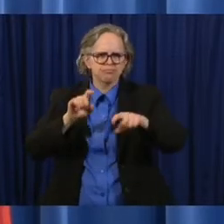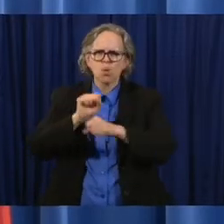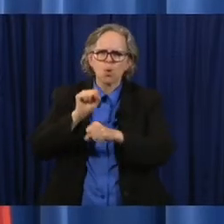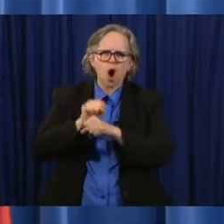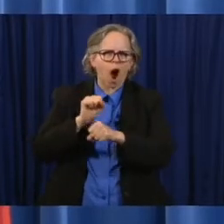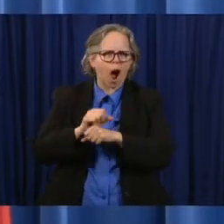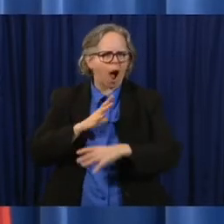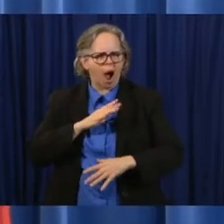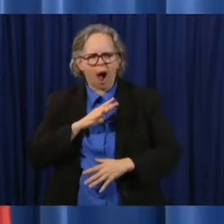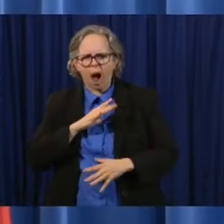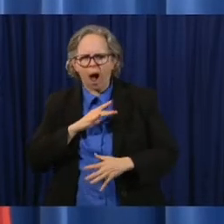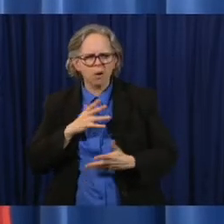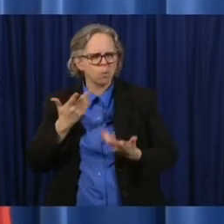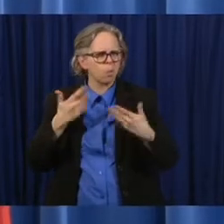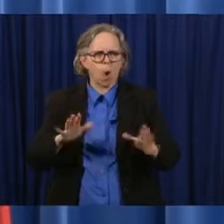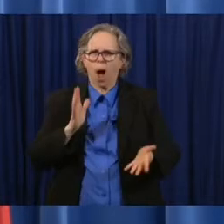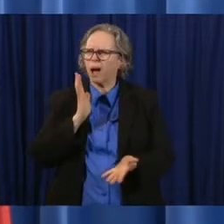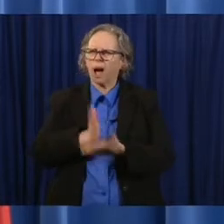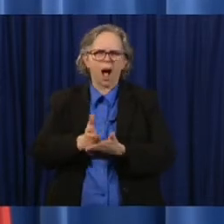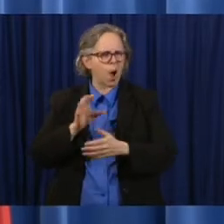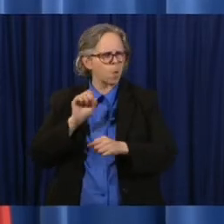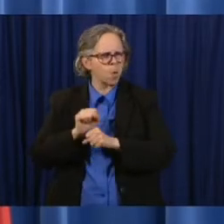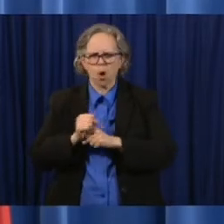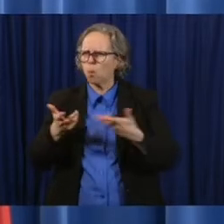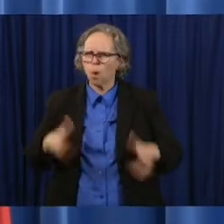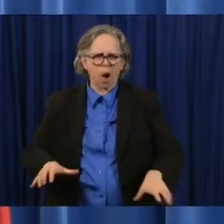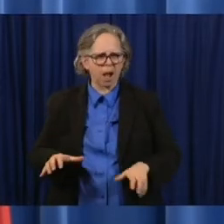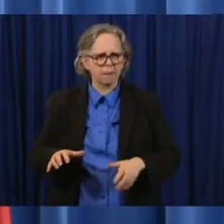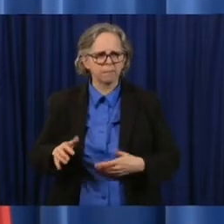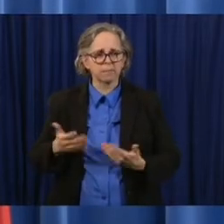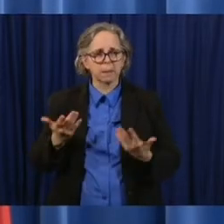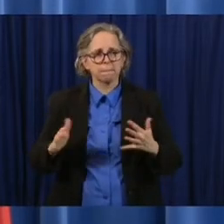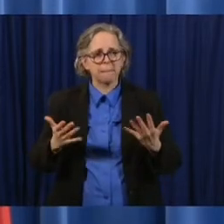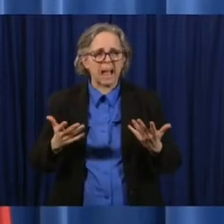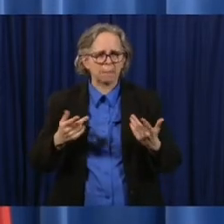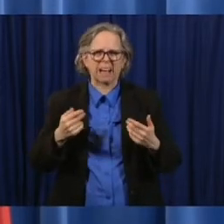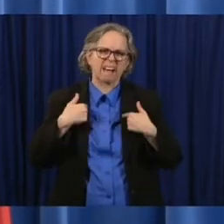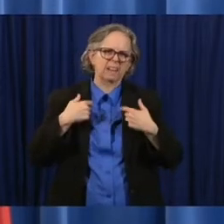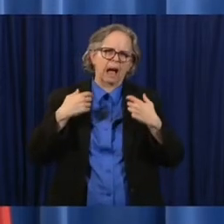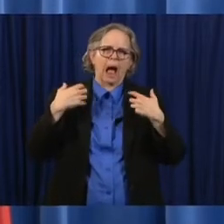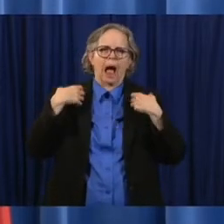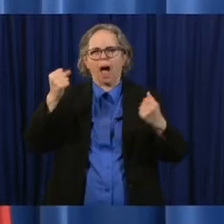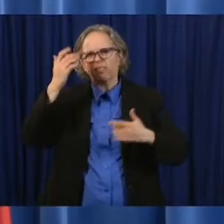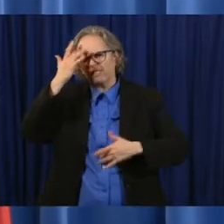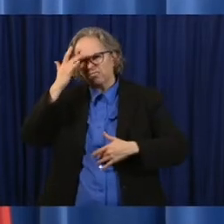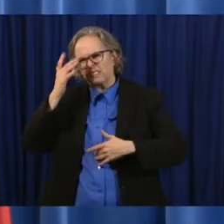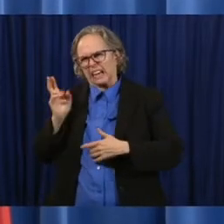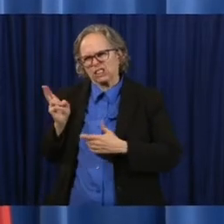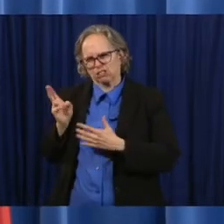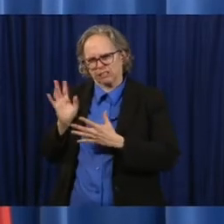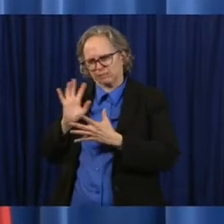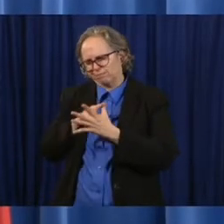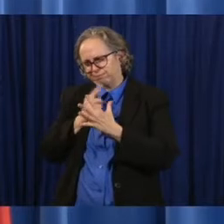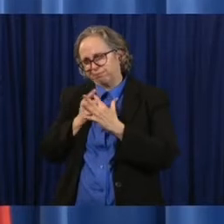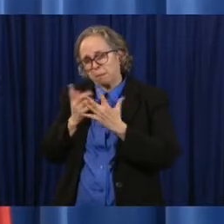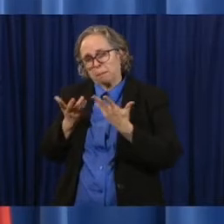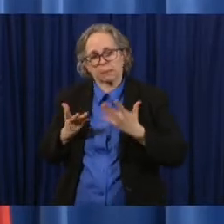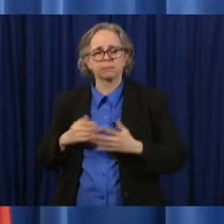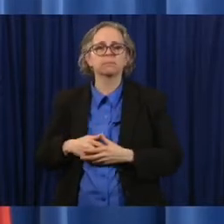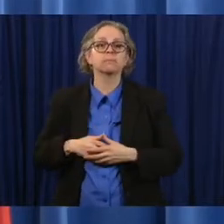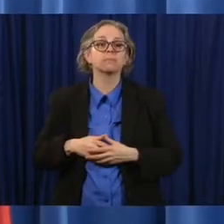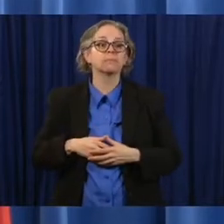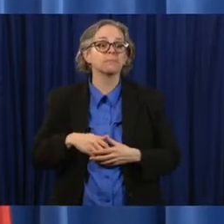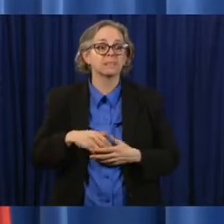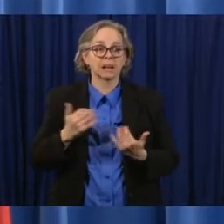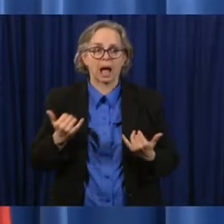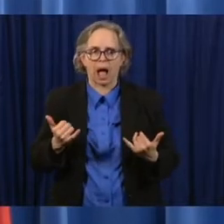working. They may have some medical challenge. So they, in the new world that